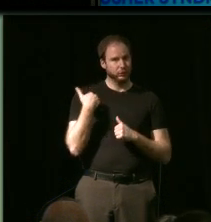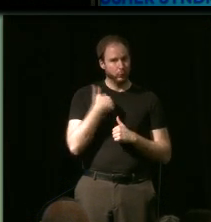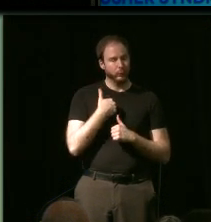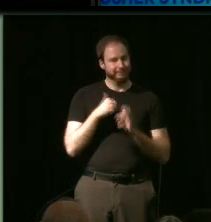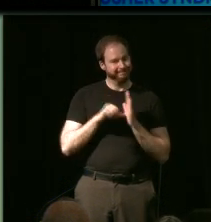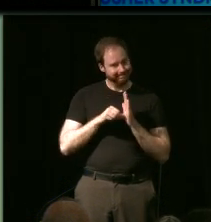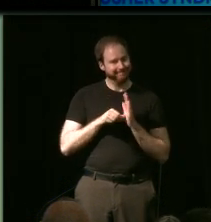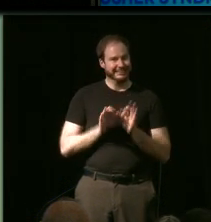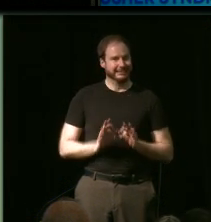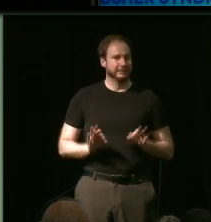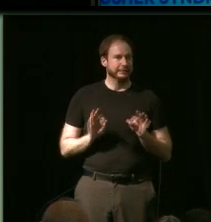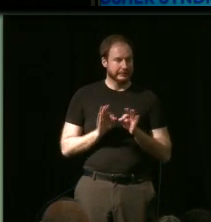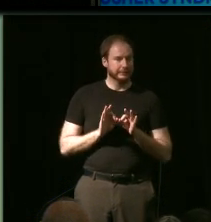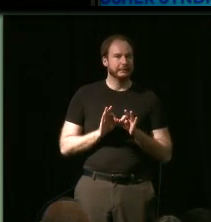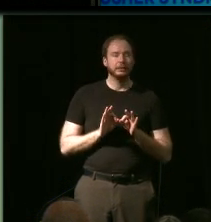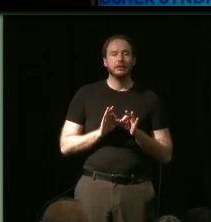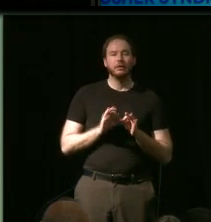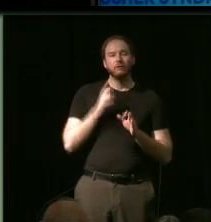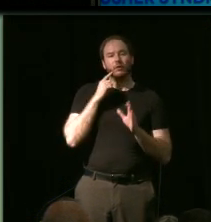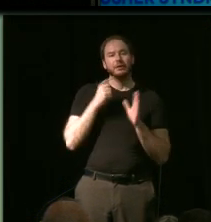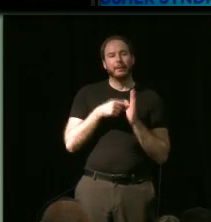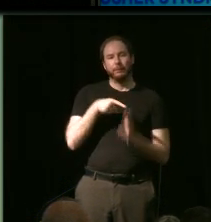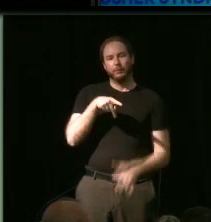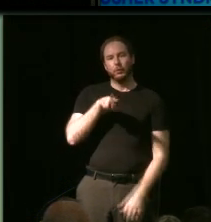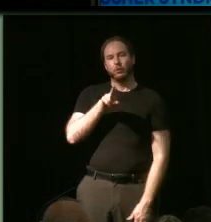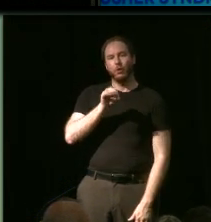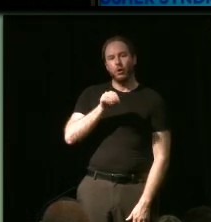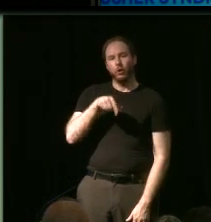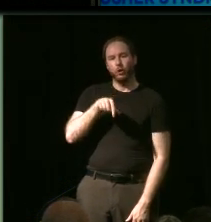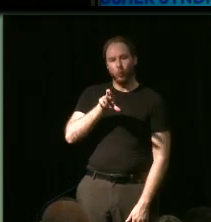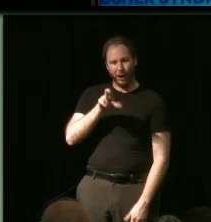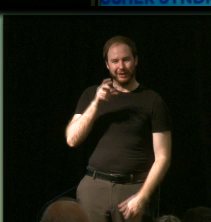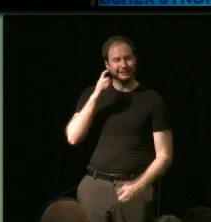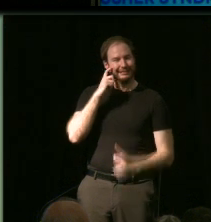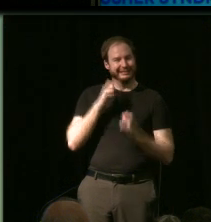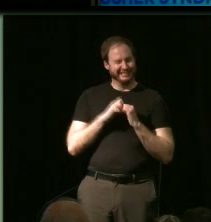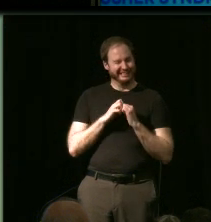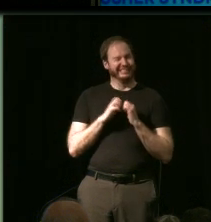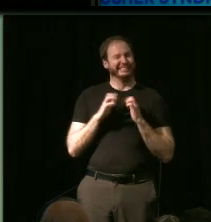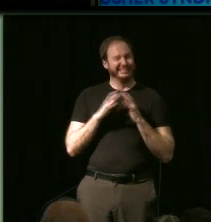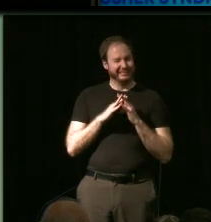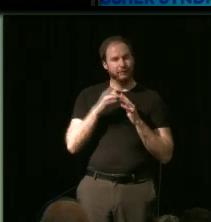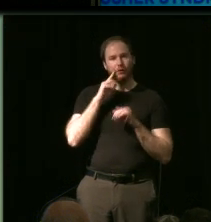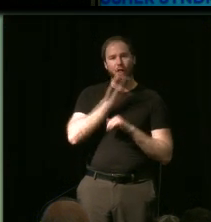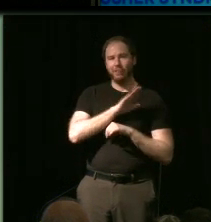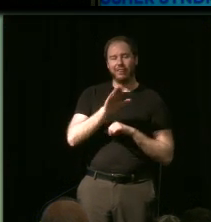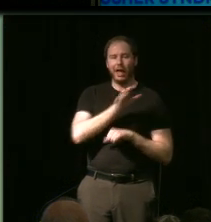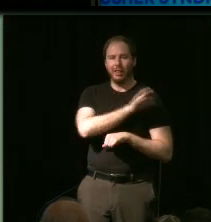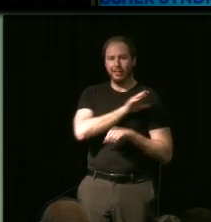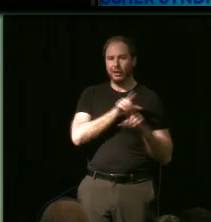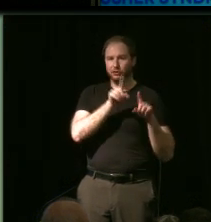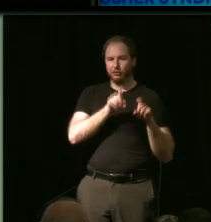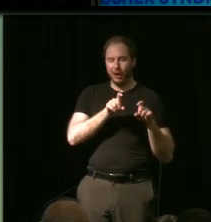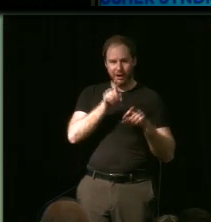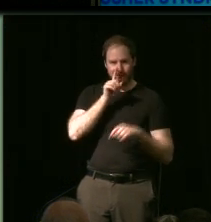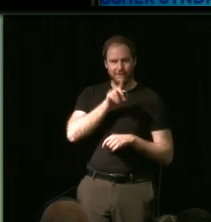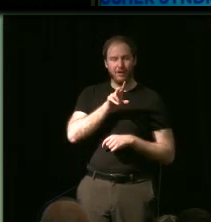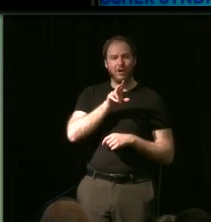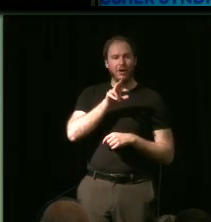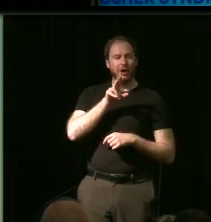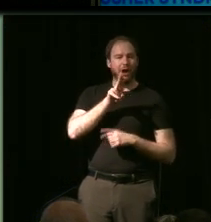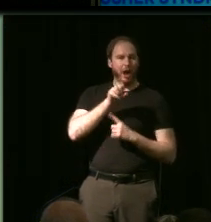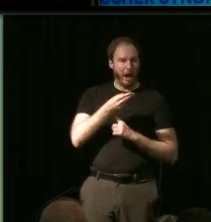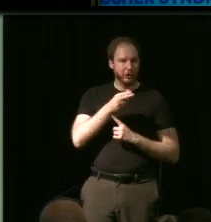important. So when ProQR was just gearing up to get started with the clinical trial in USH2A, and it was